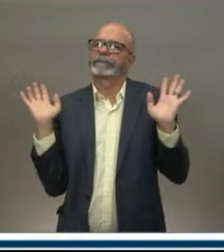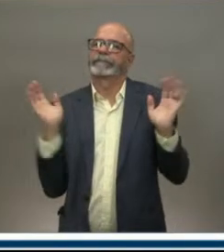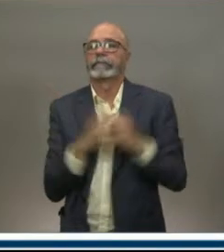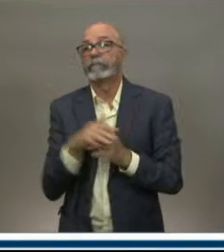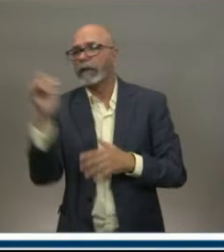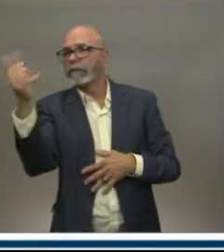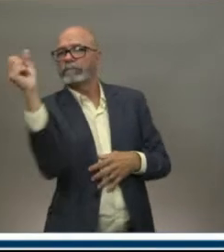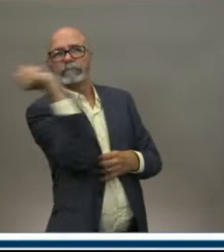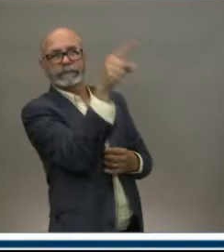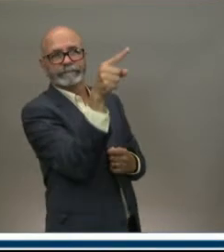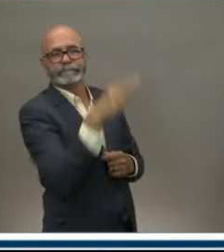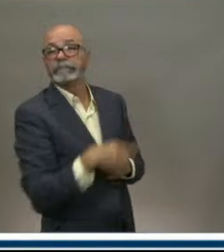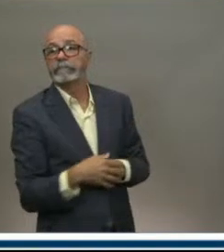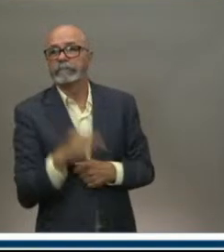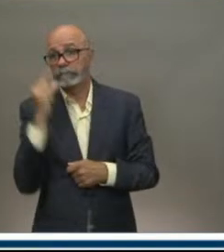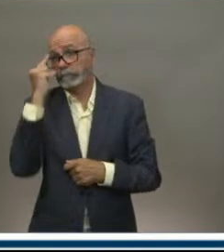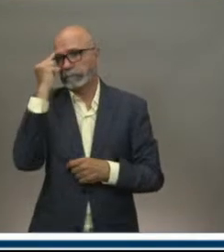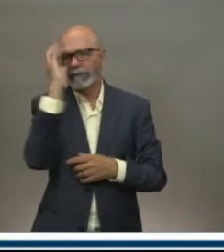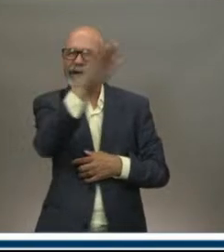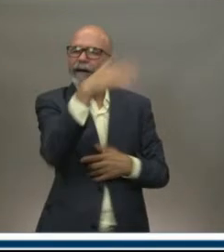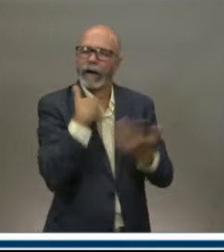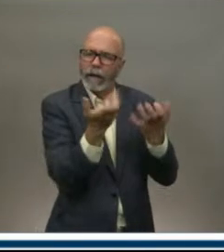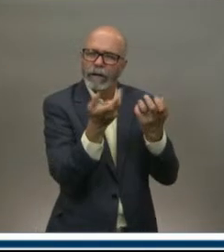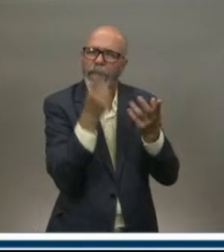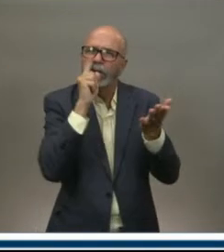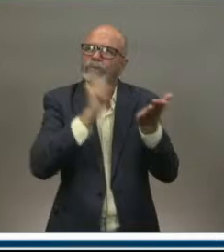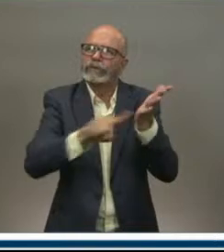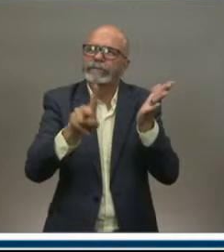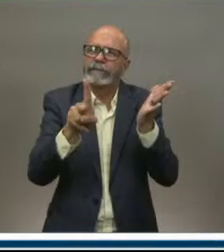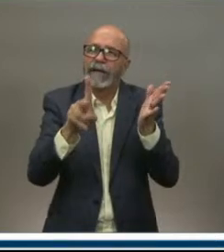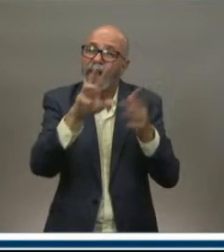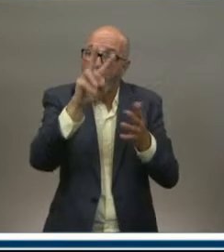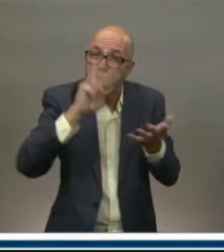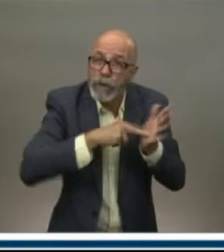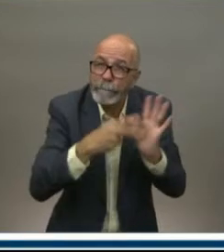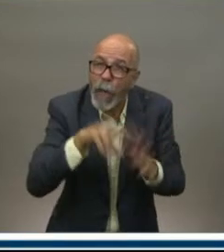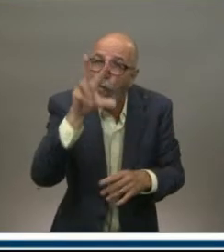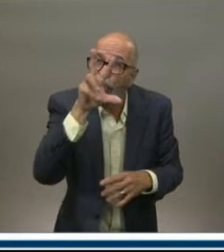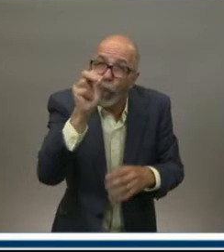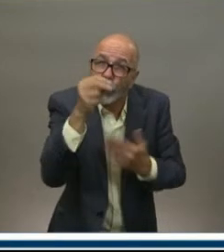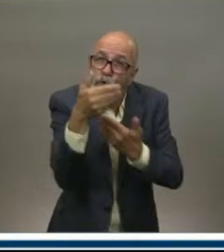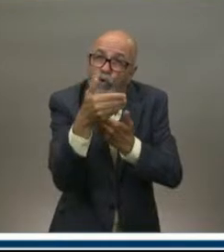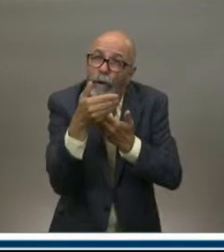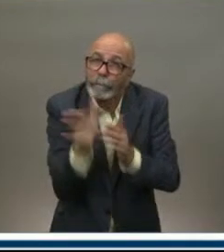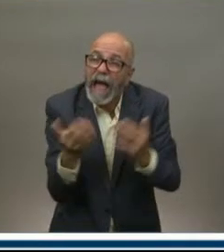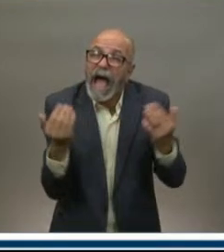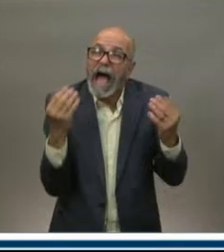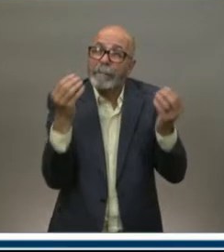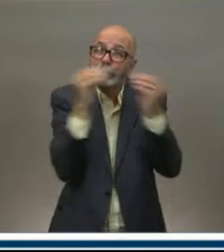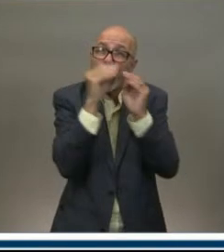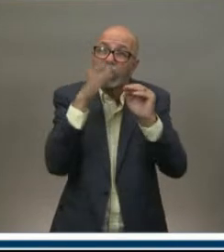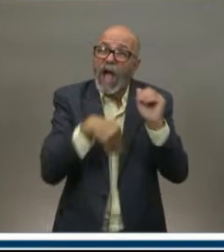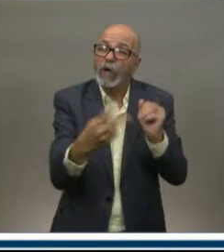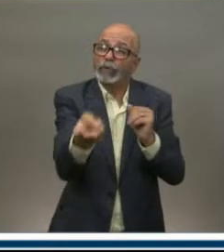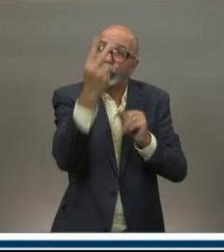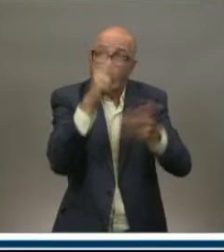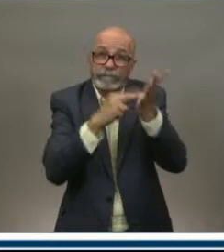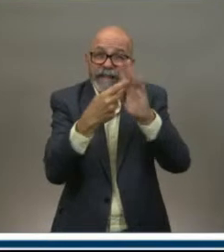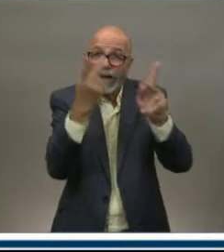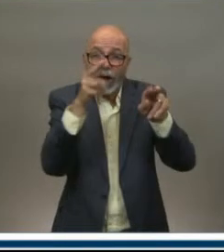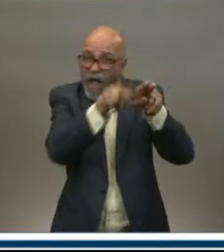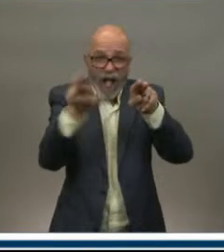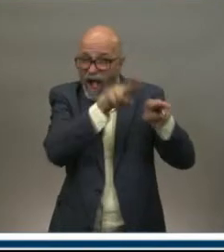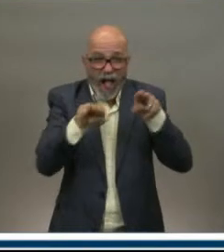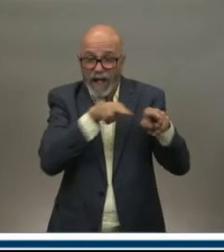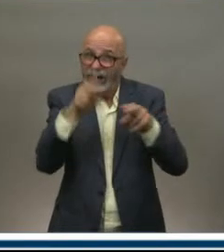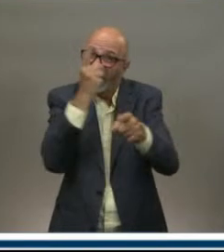to make sure I understood you, you said there are 30 rooms that have more than two, and so how many